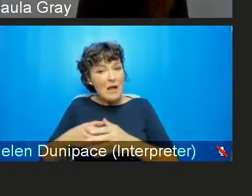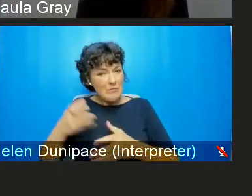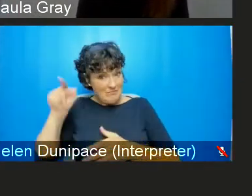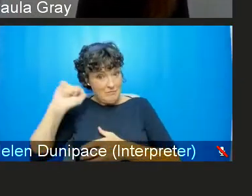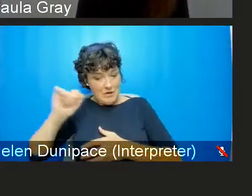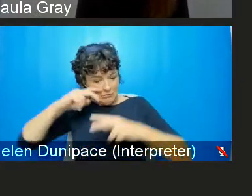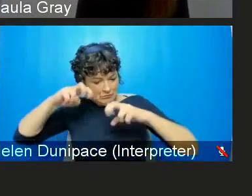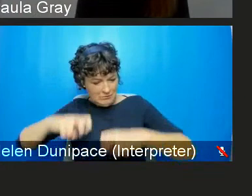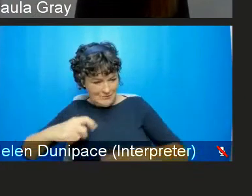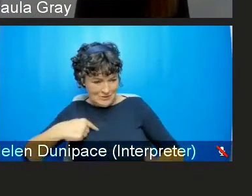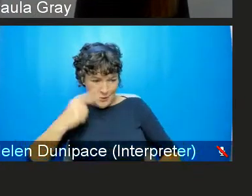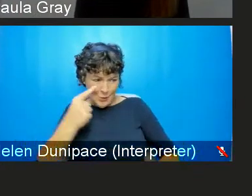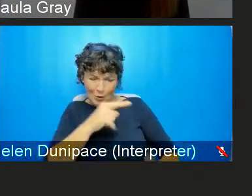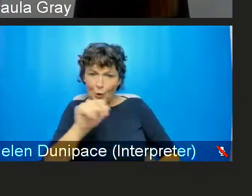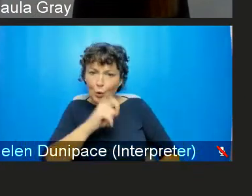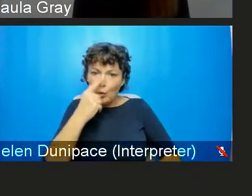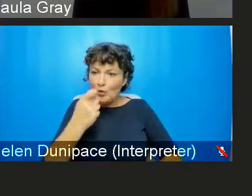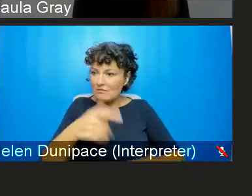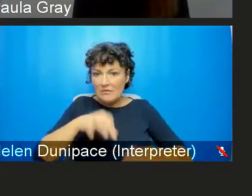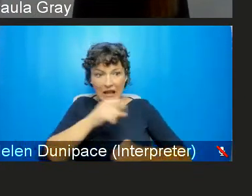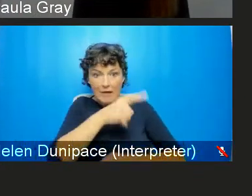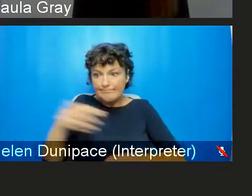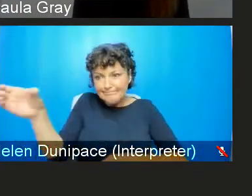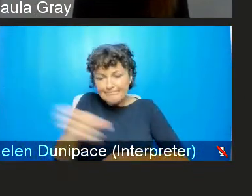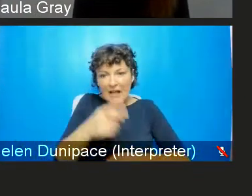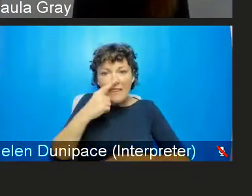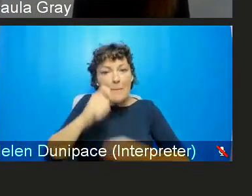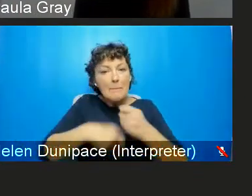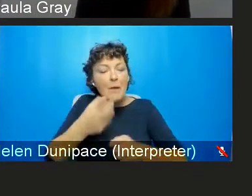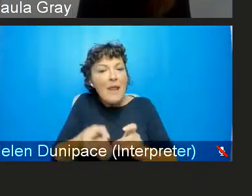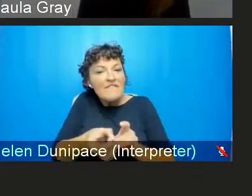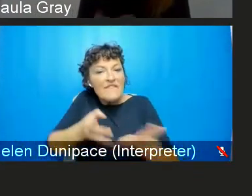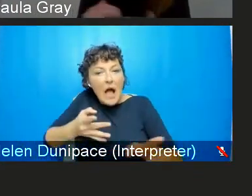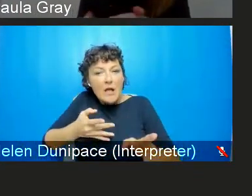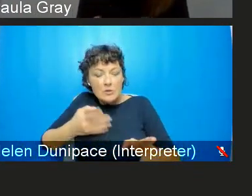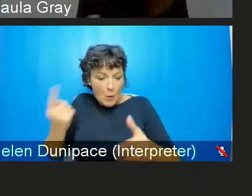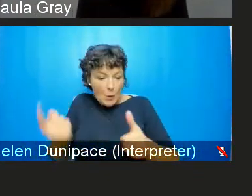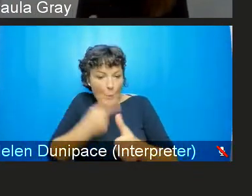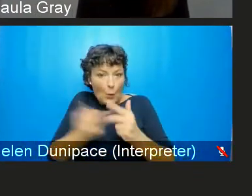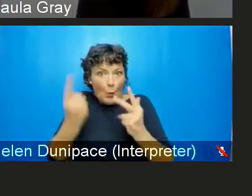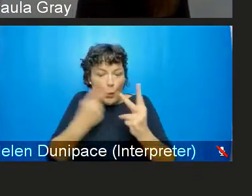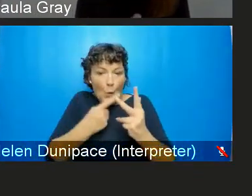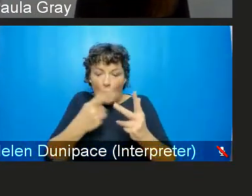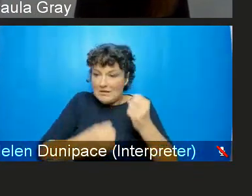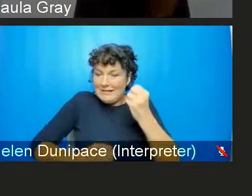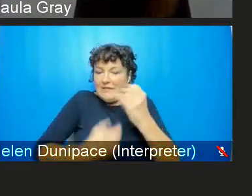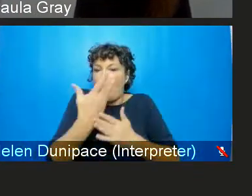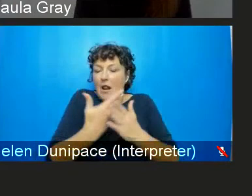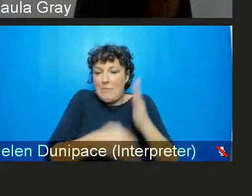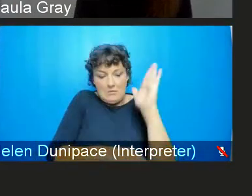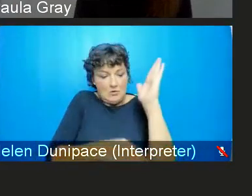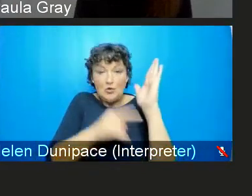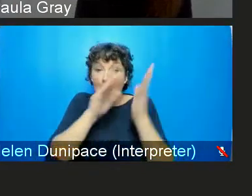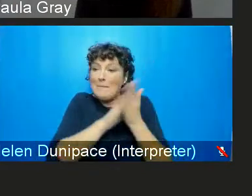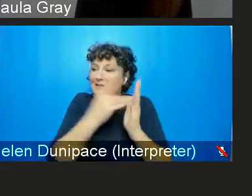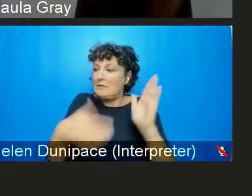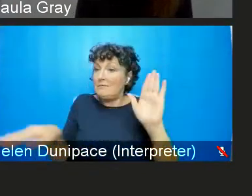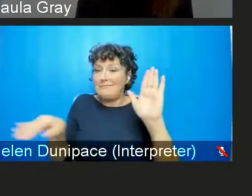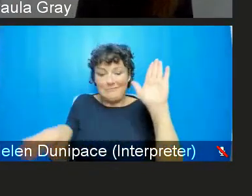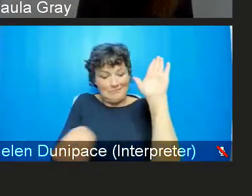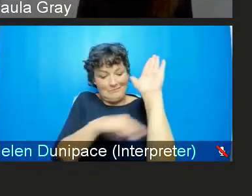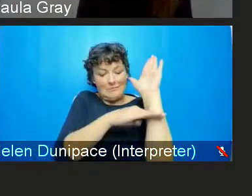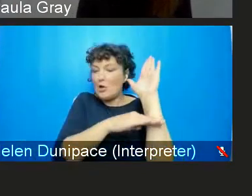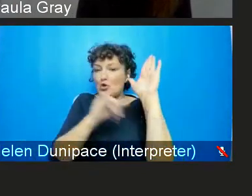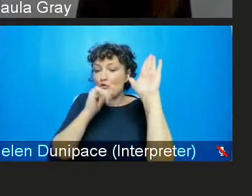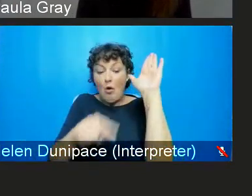almost fast track their development. And we're finding that that's coming in probably at the kind of mid level. So it's, you know, it's not an entry level